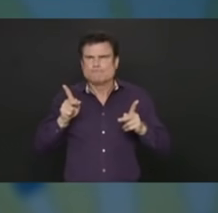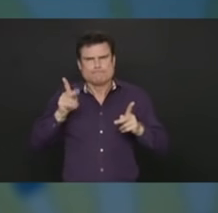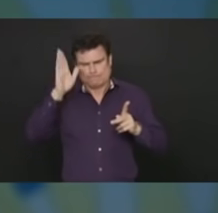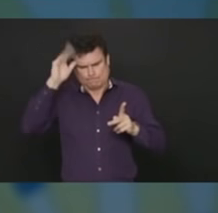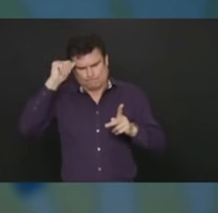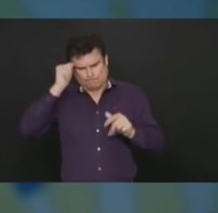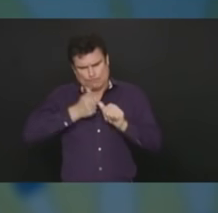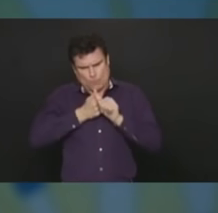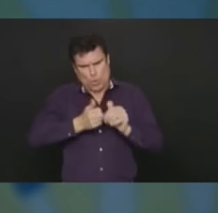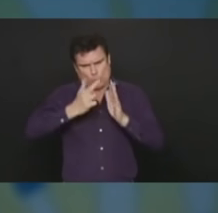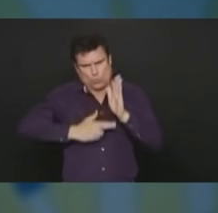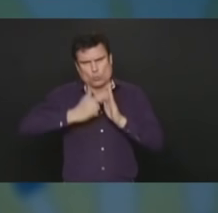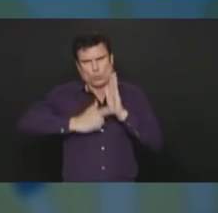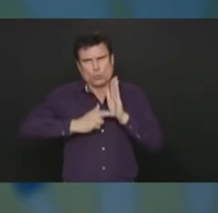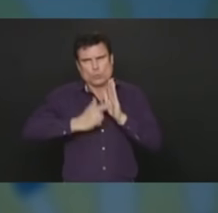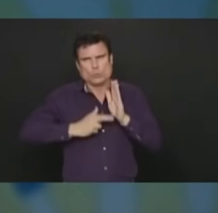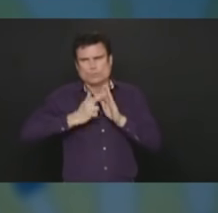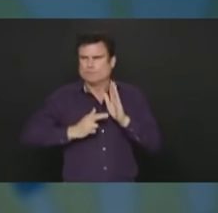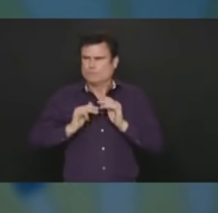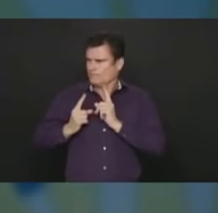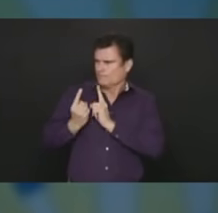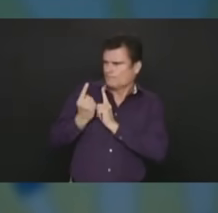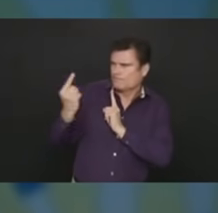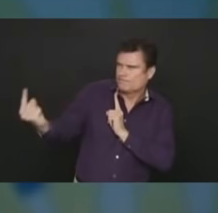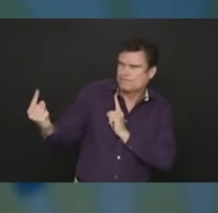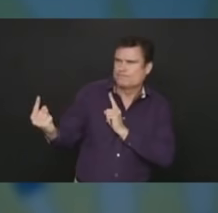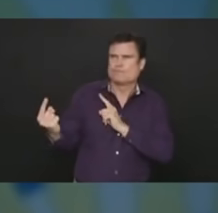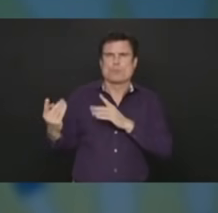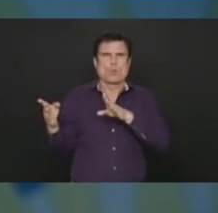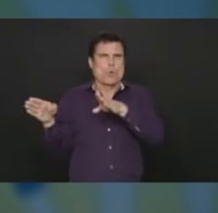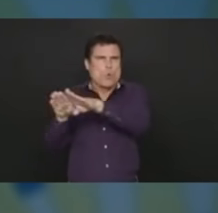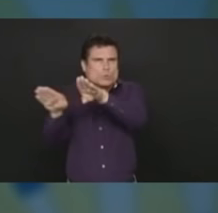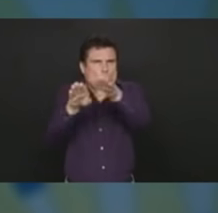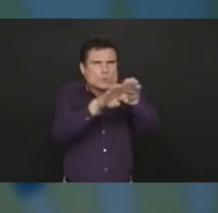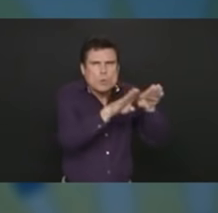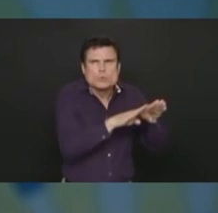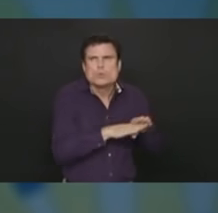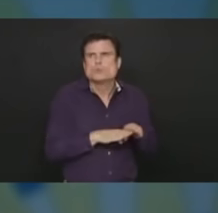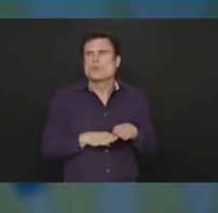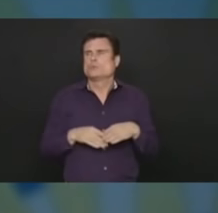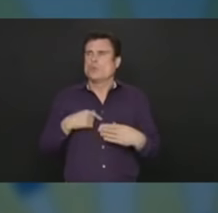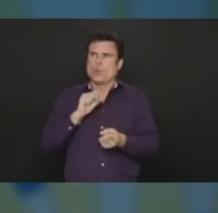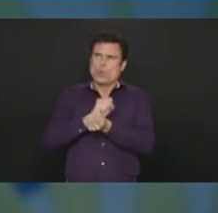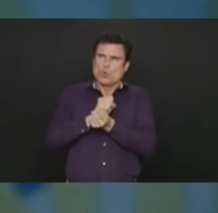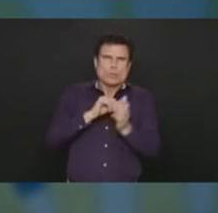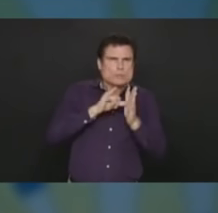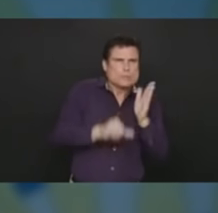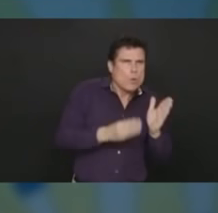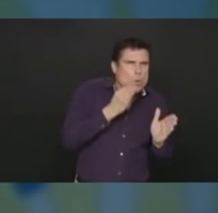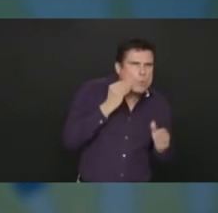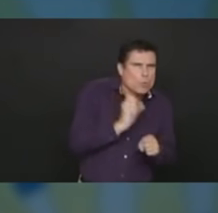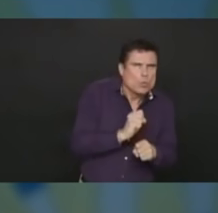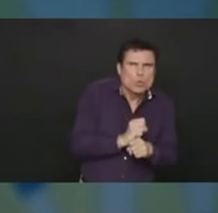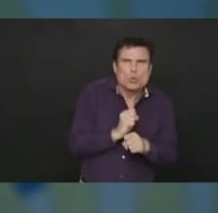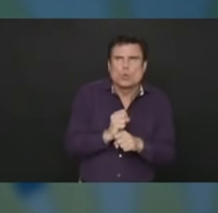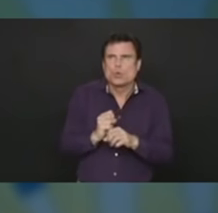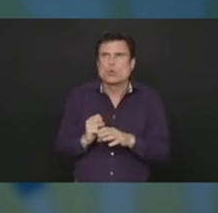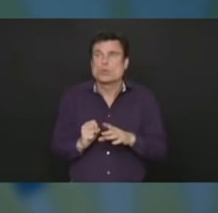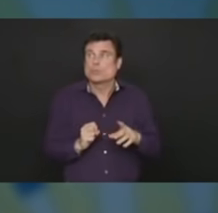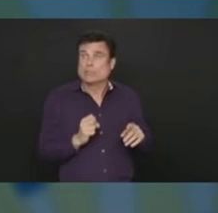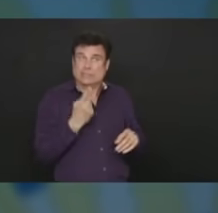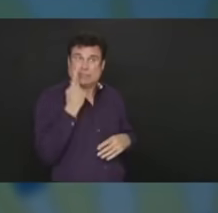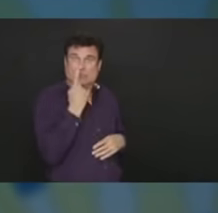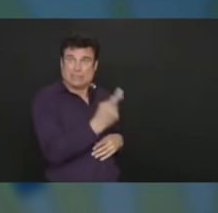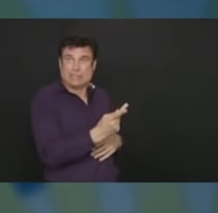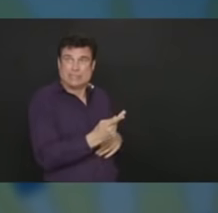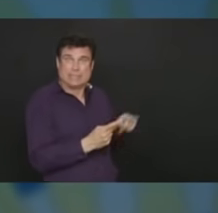home, all of those measures meant that we started to see a decrease in new cases after 2 weeks. We had a bit of a blip,